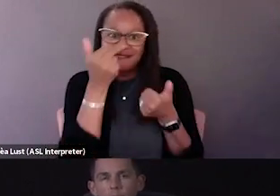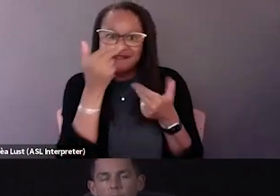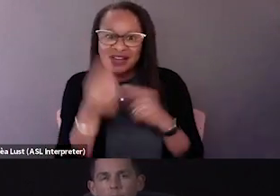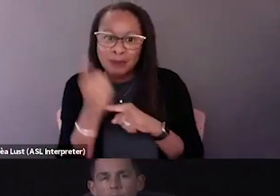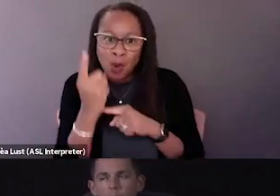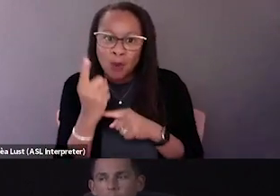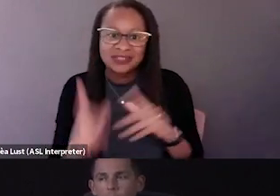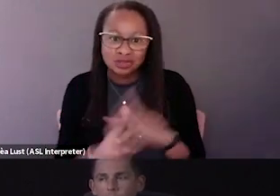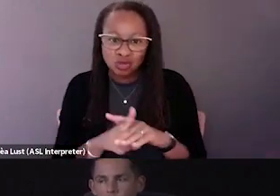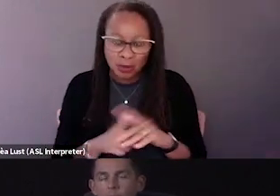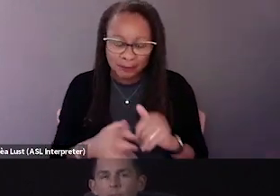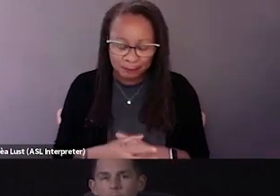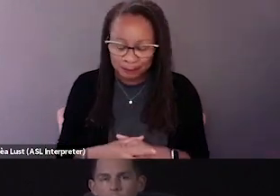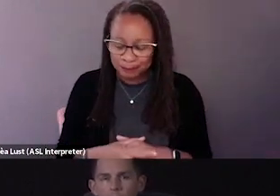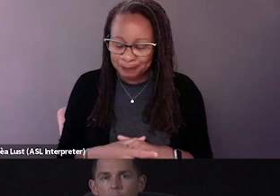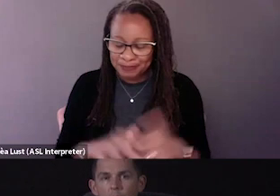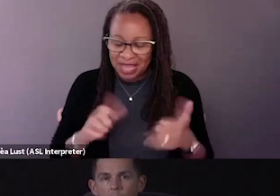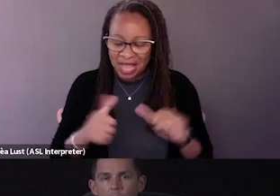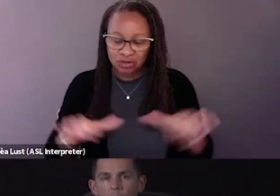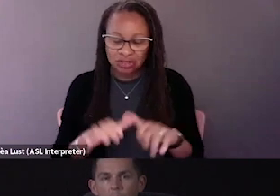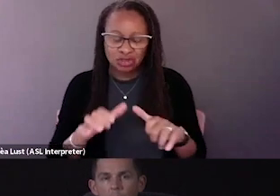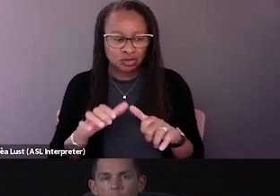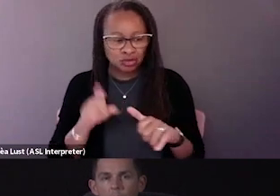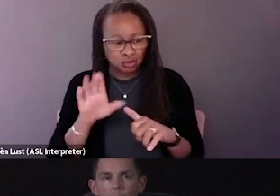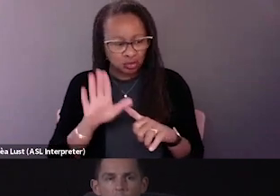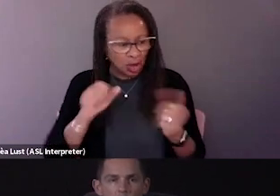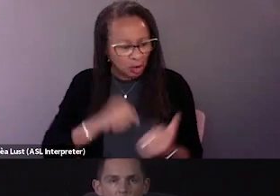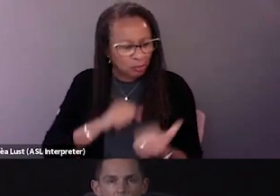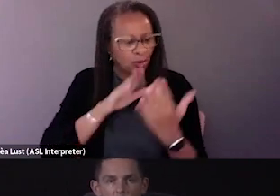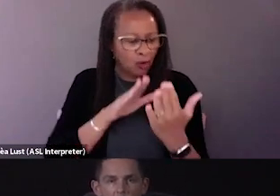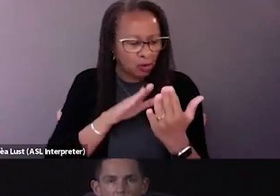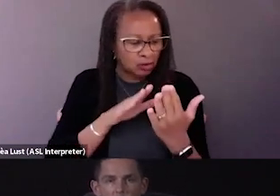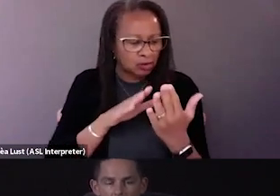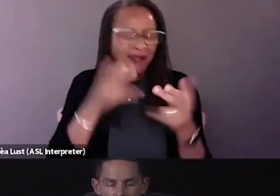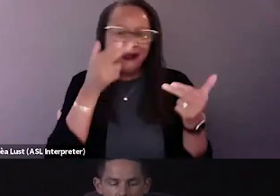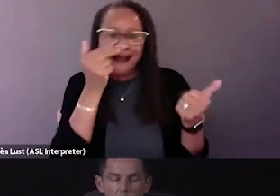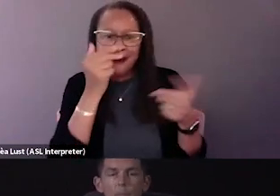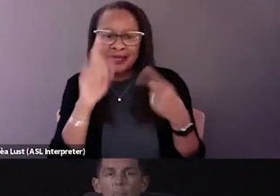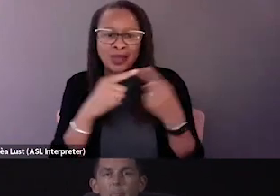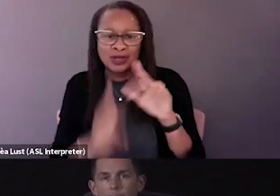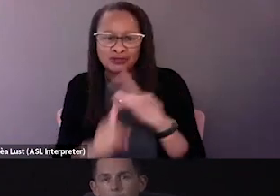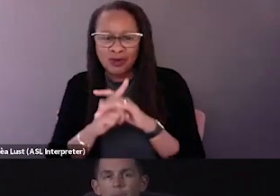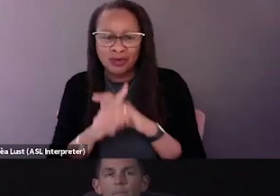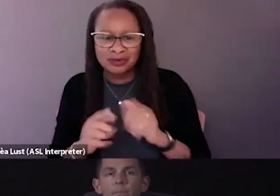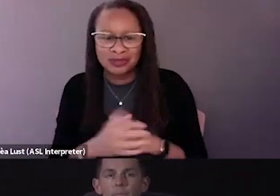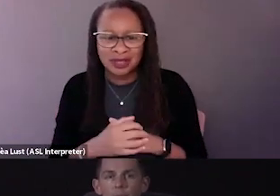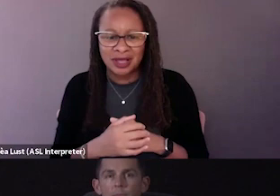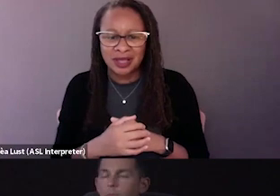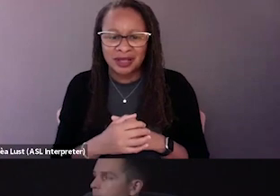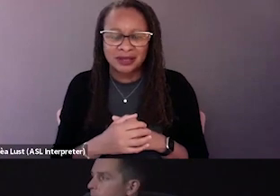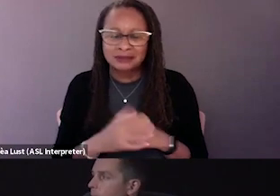comes across. How did you sort of approach comedy when it arrived in